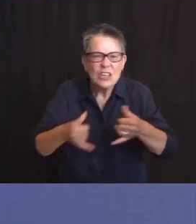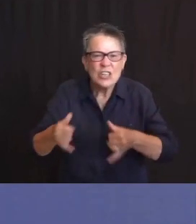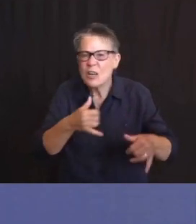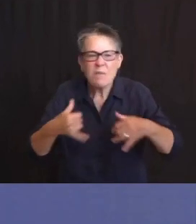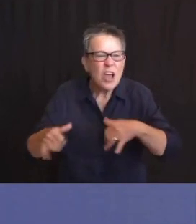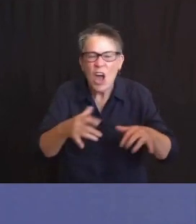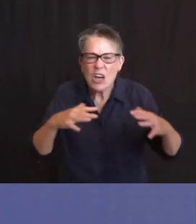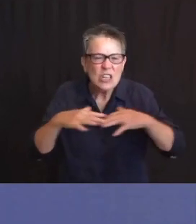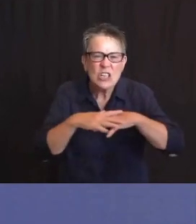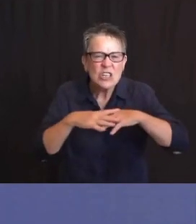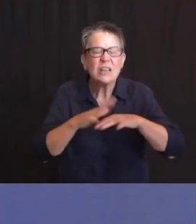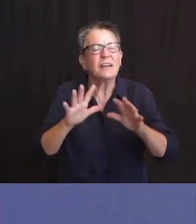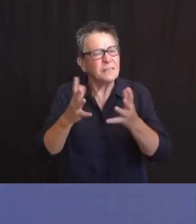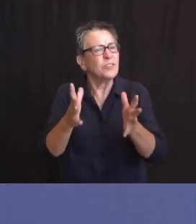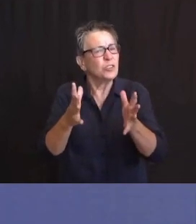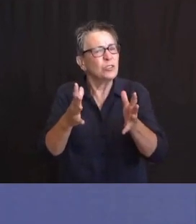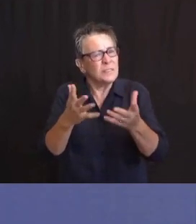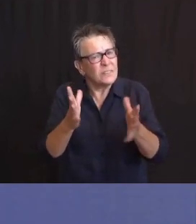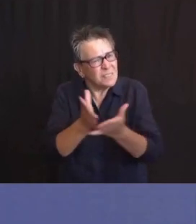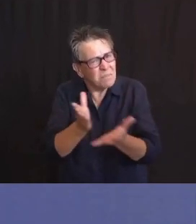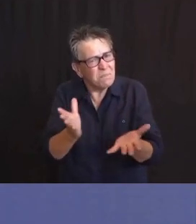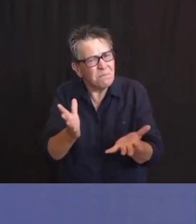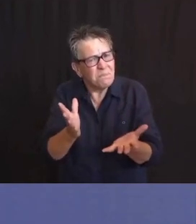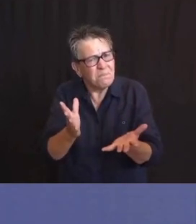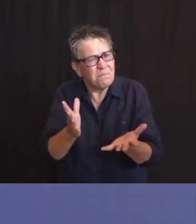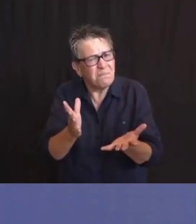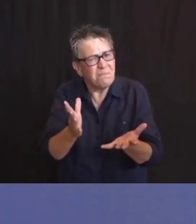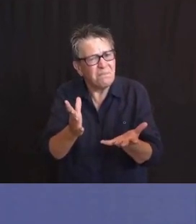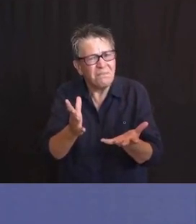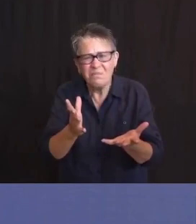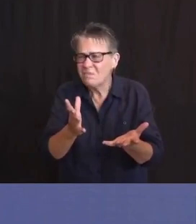and more trouble as a